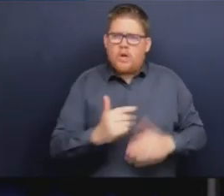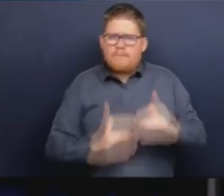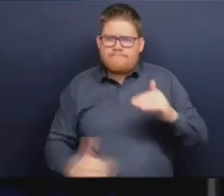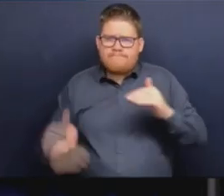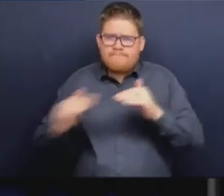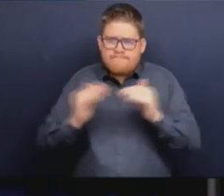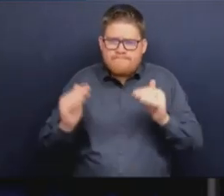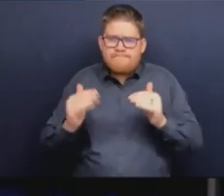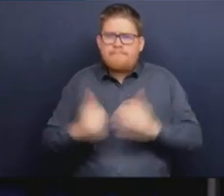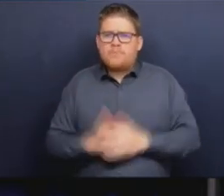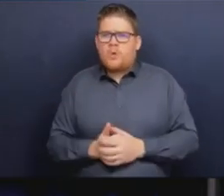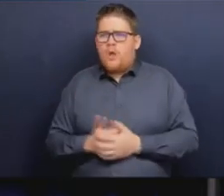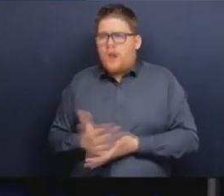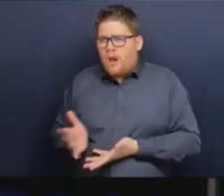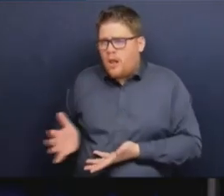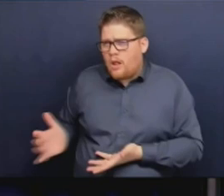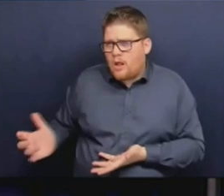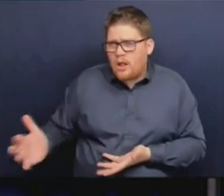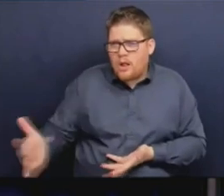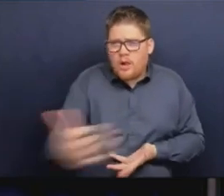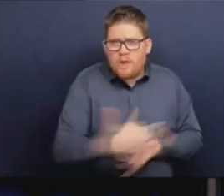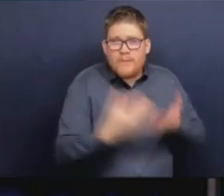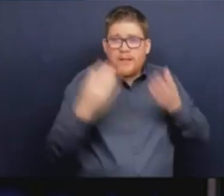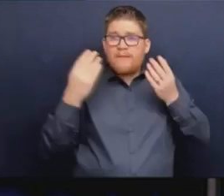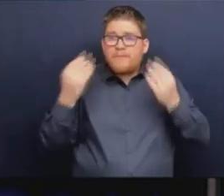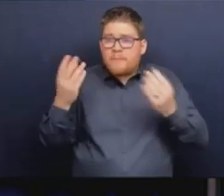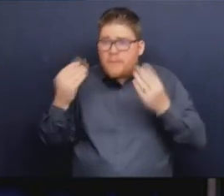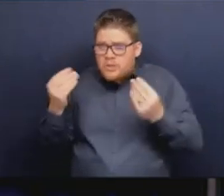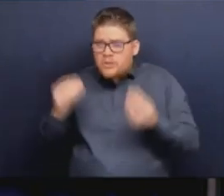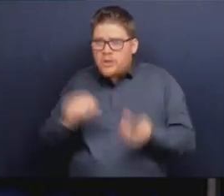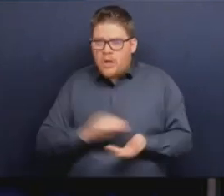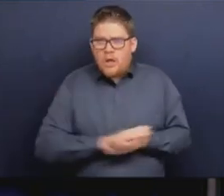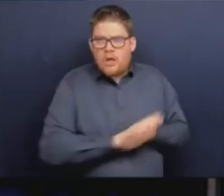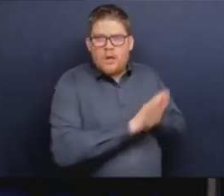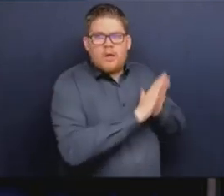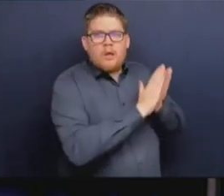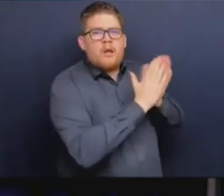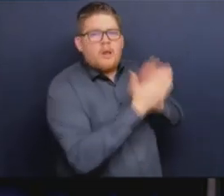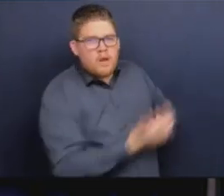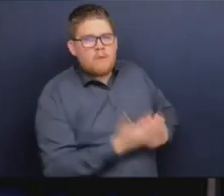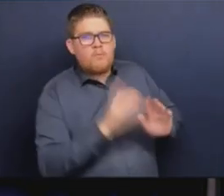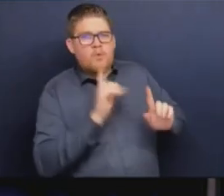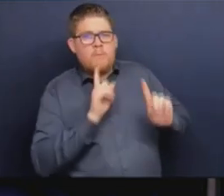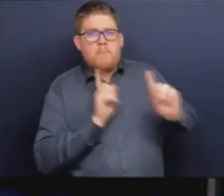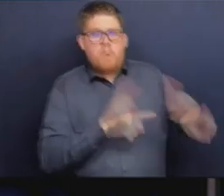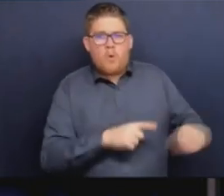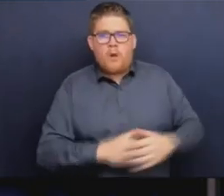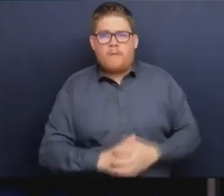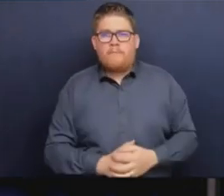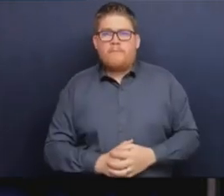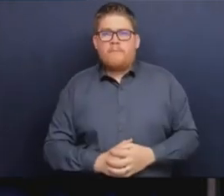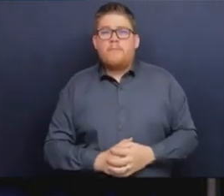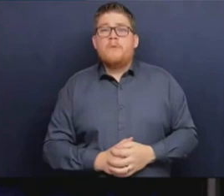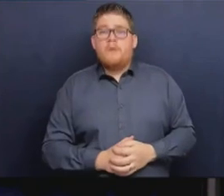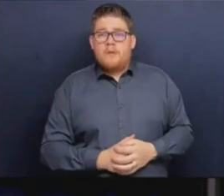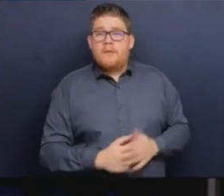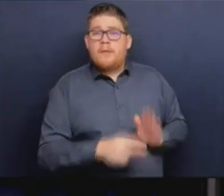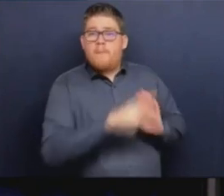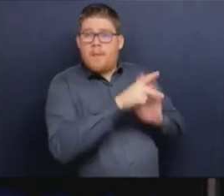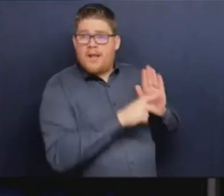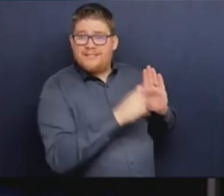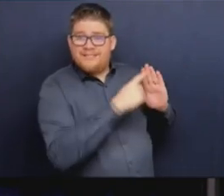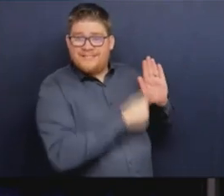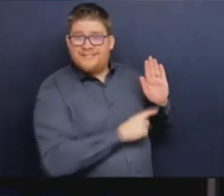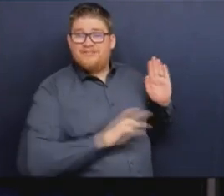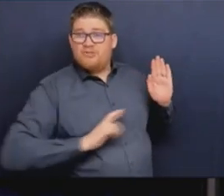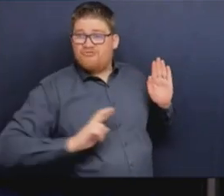as I mentioned before, putting those in the policies that are already in place, the policies that the work is already happening, but